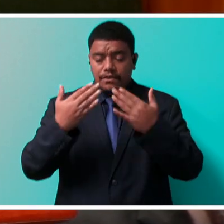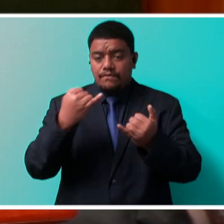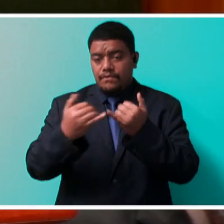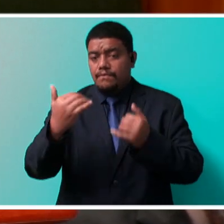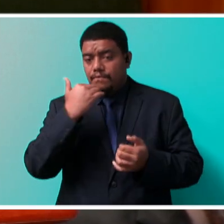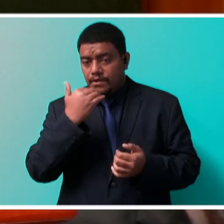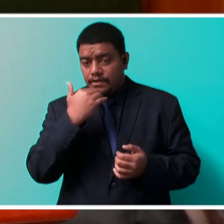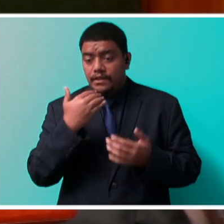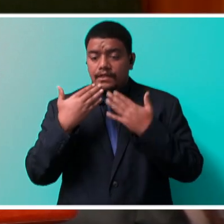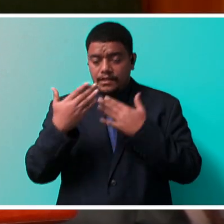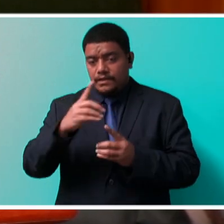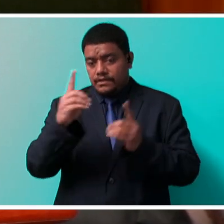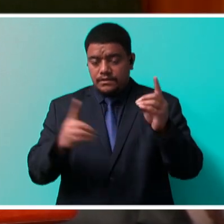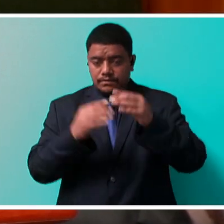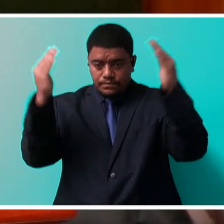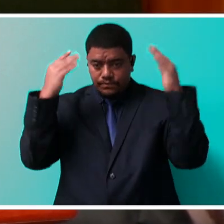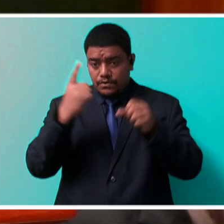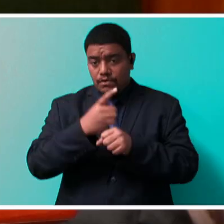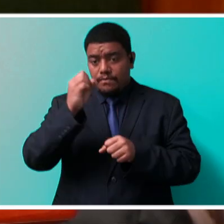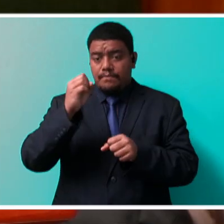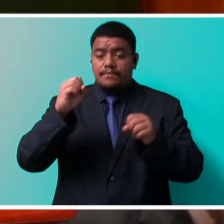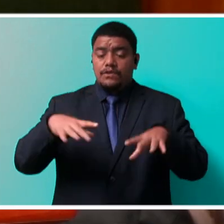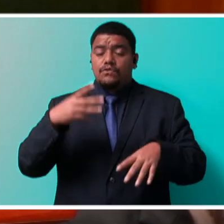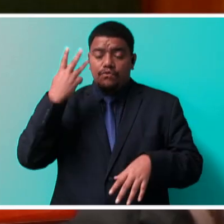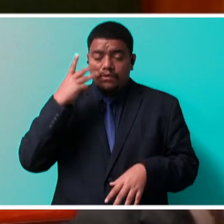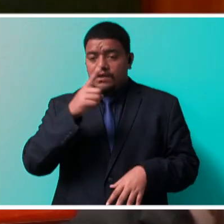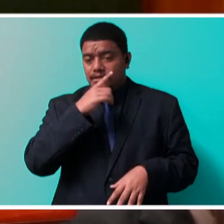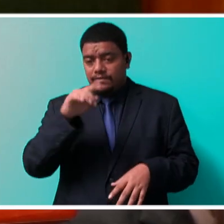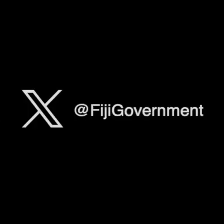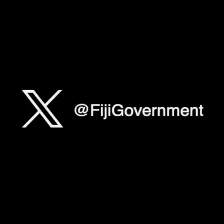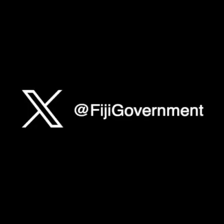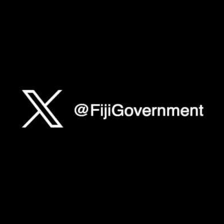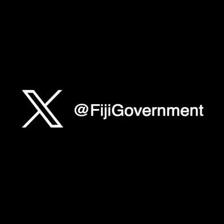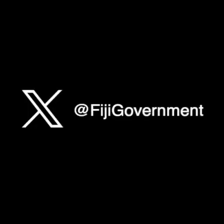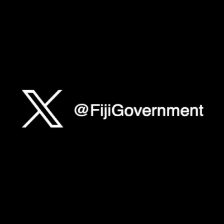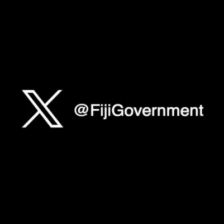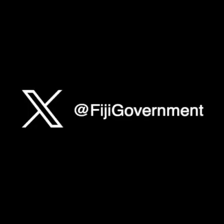thank you, Madam Speaker. May God bless women and girls of Fiji, and may God bless Fiji.